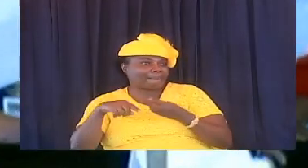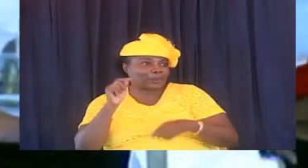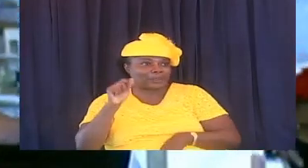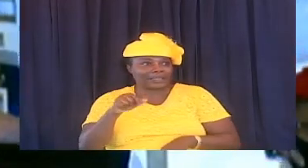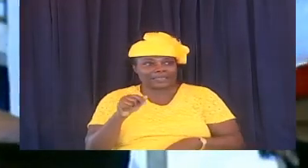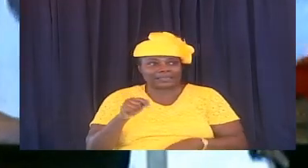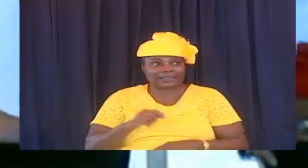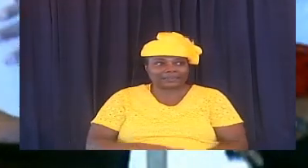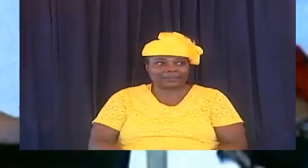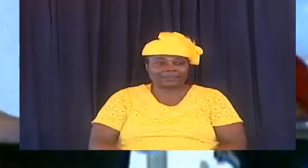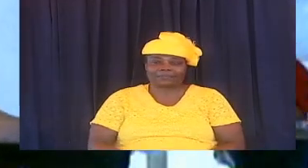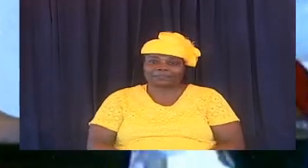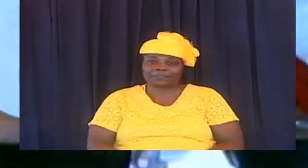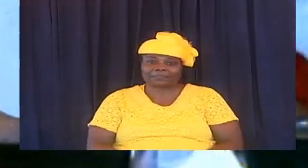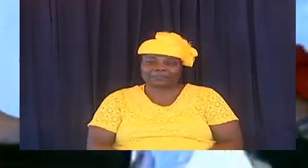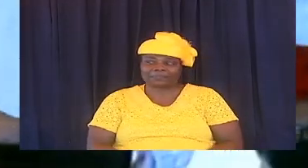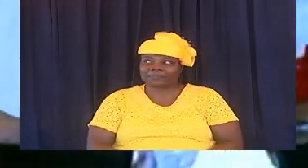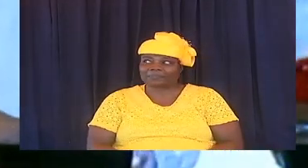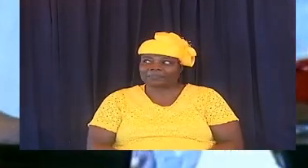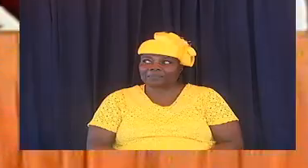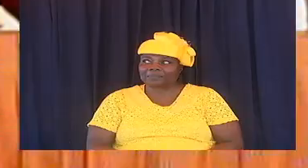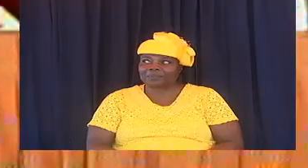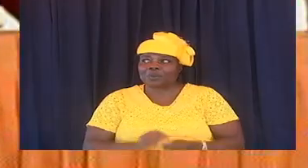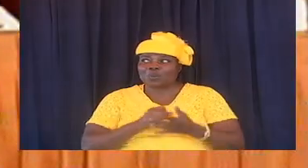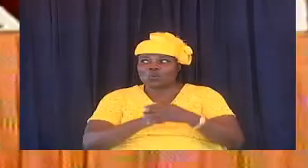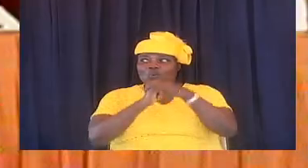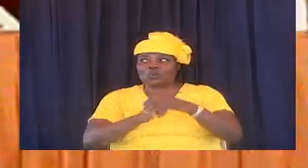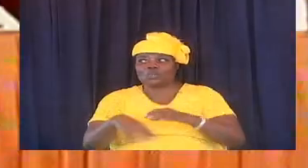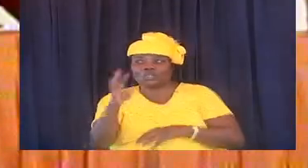spirit and in truth.